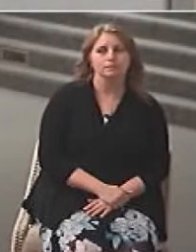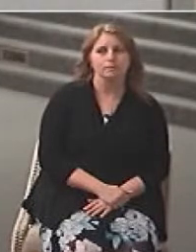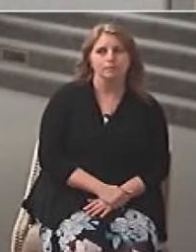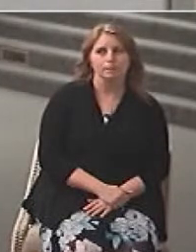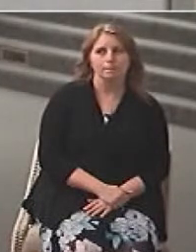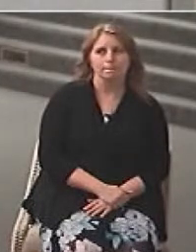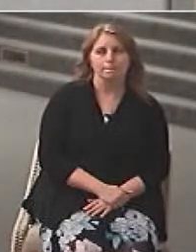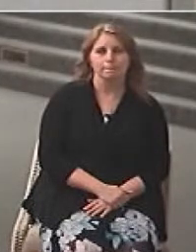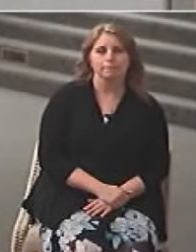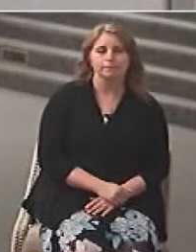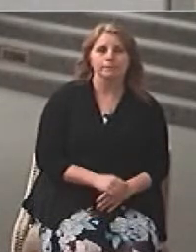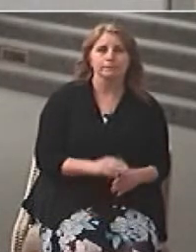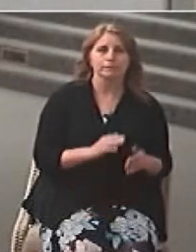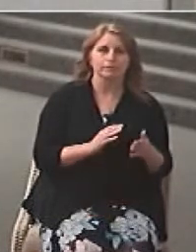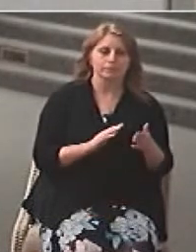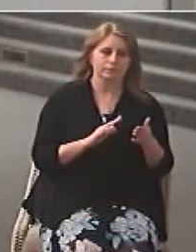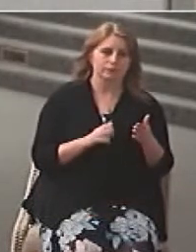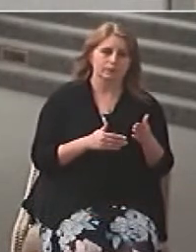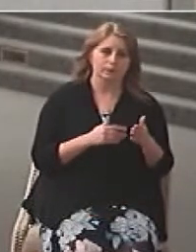When I was